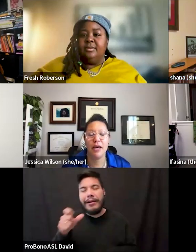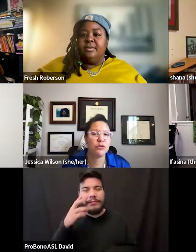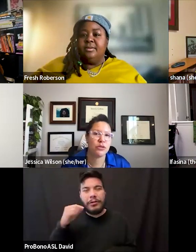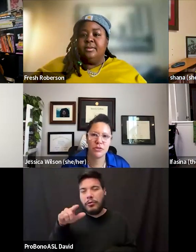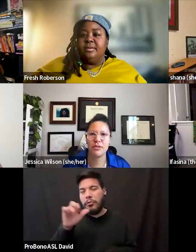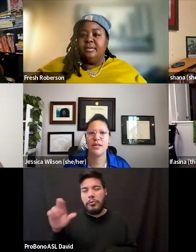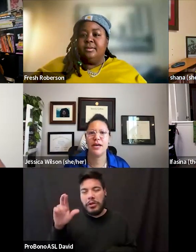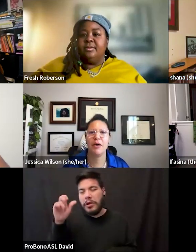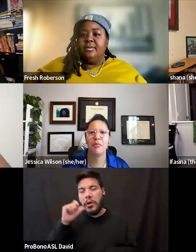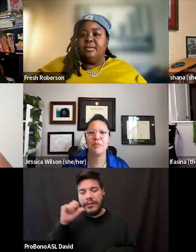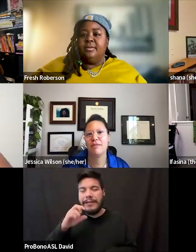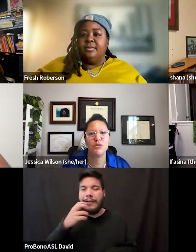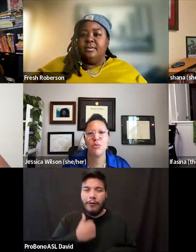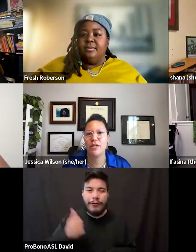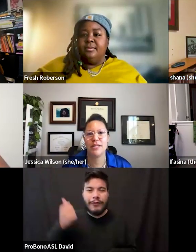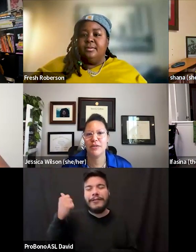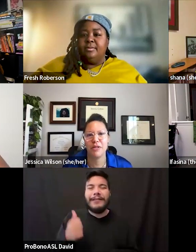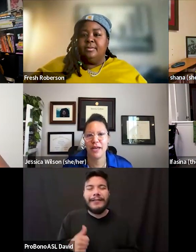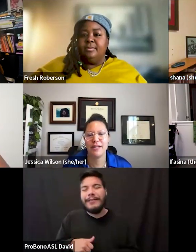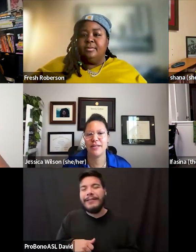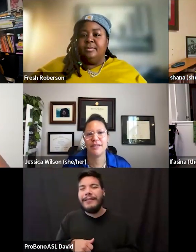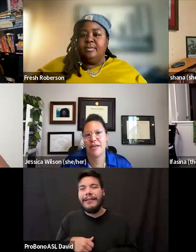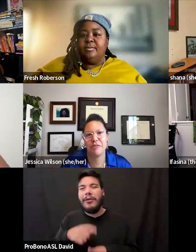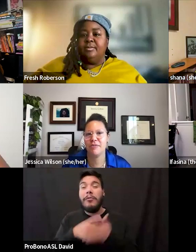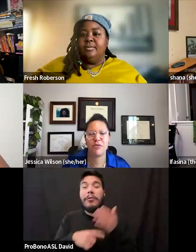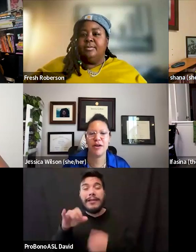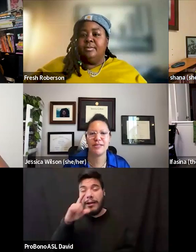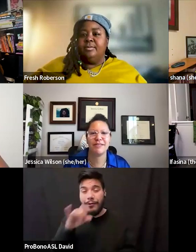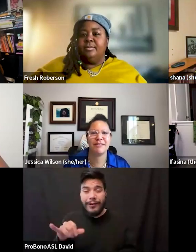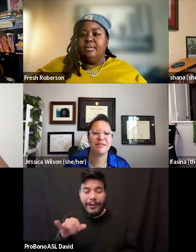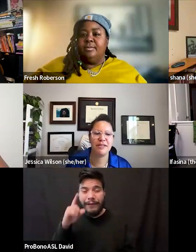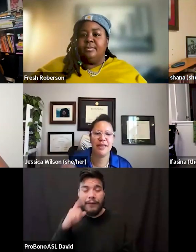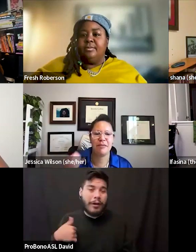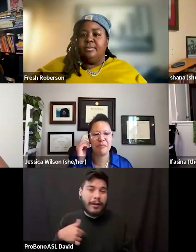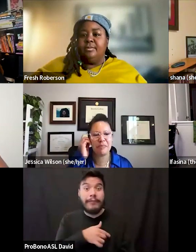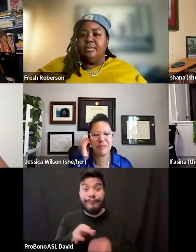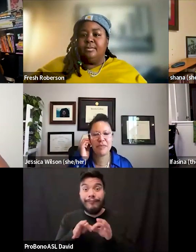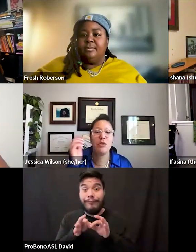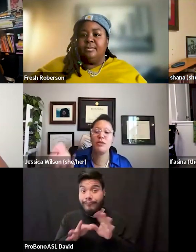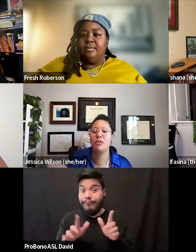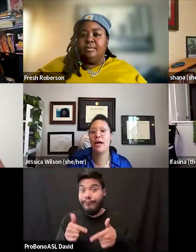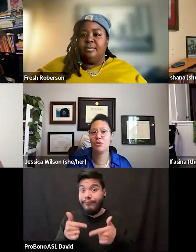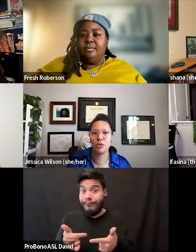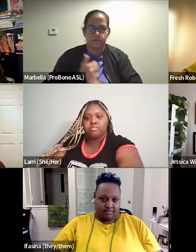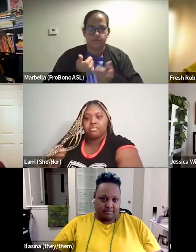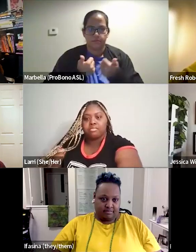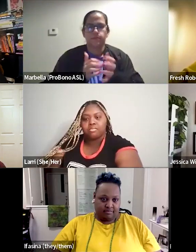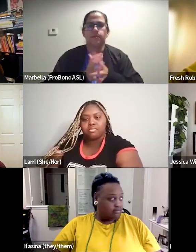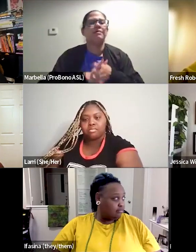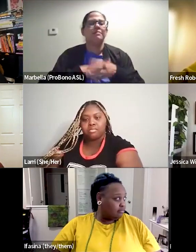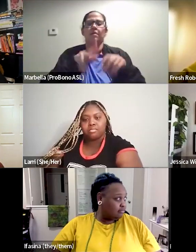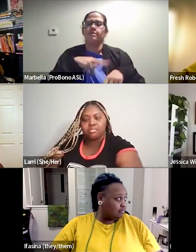elders. Um, what does that look like in for us? Yeah. Yeah. So it was natural